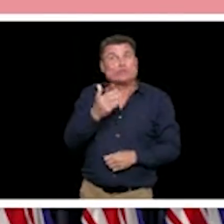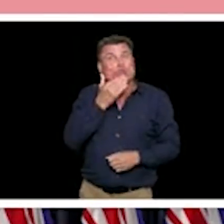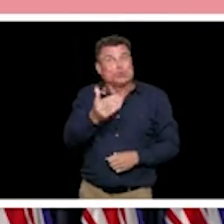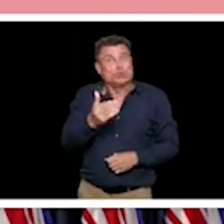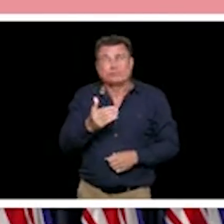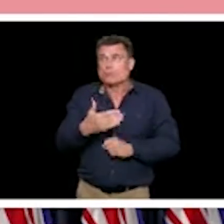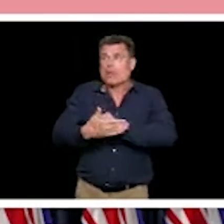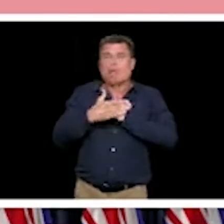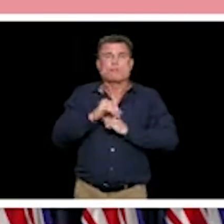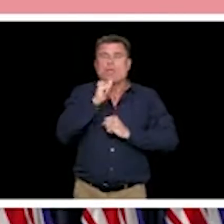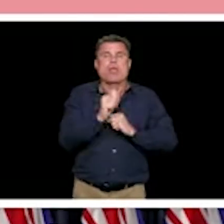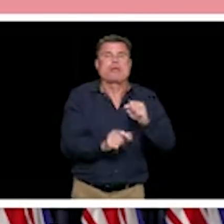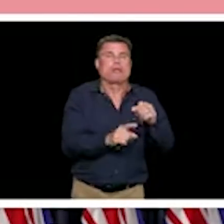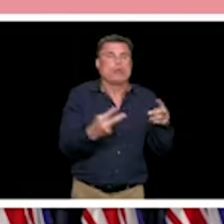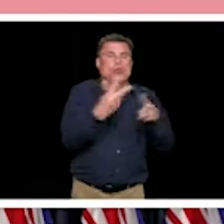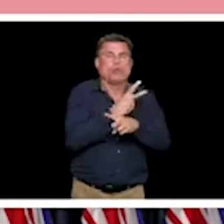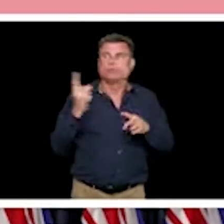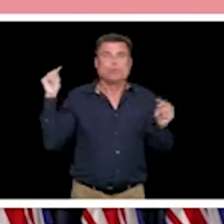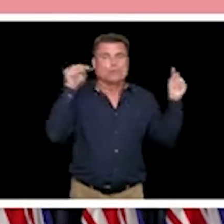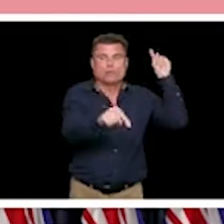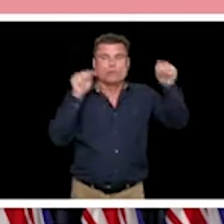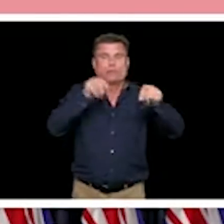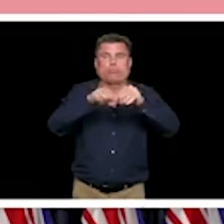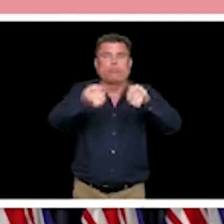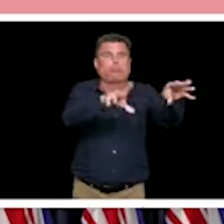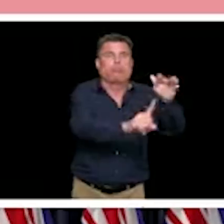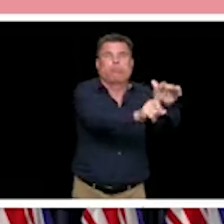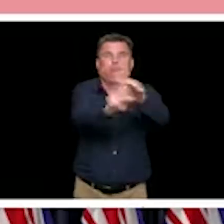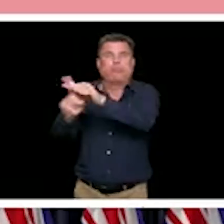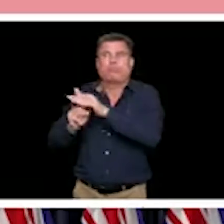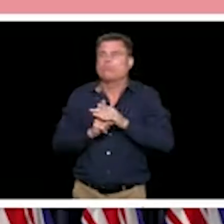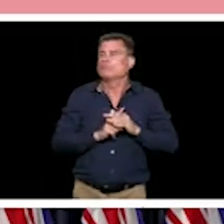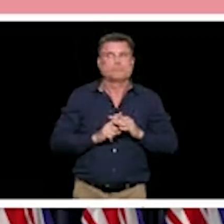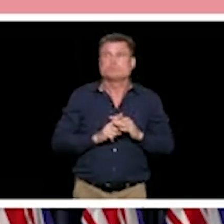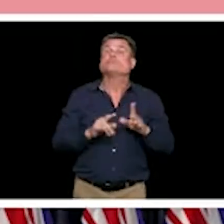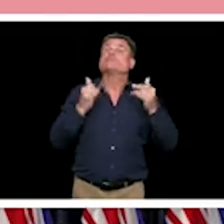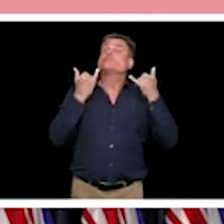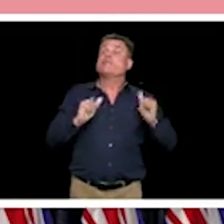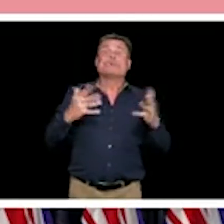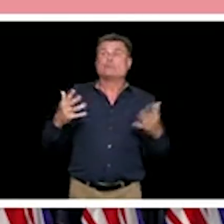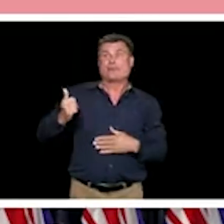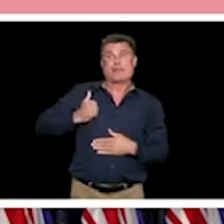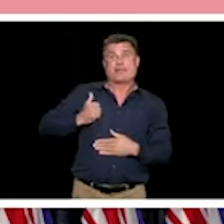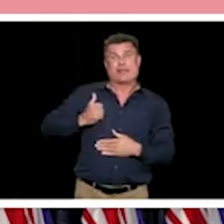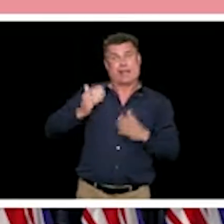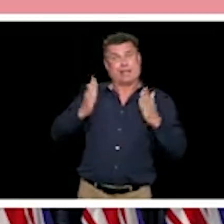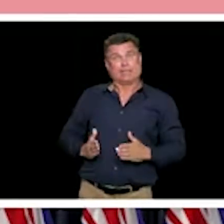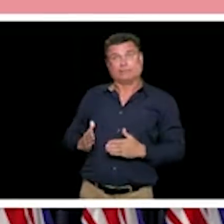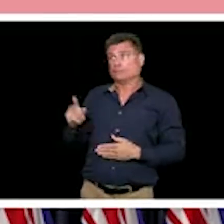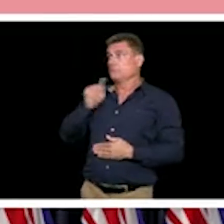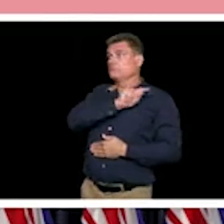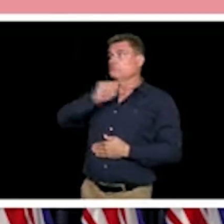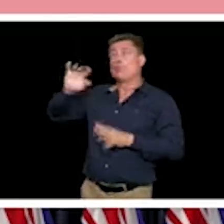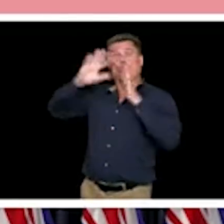I think, averted a number of potential outbreaks in farm settings. As well, we continue to have Canadians returning